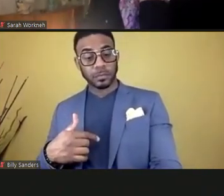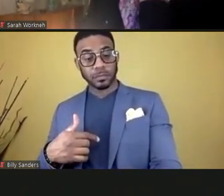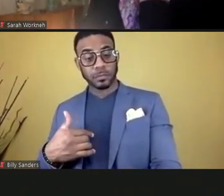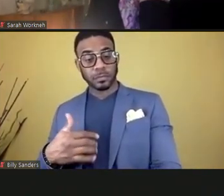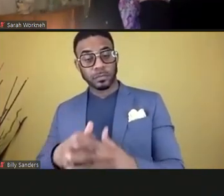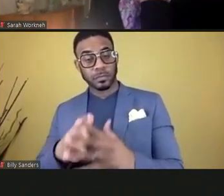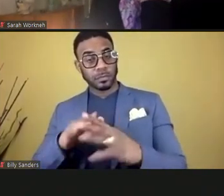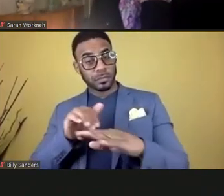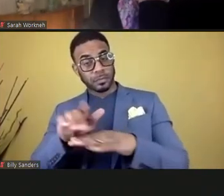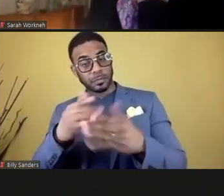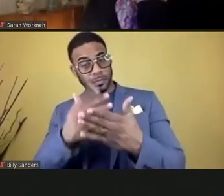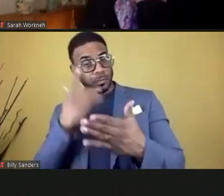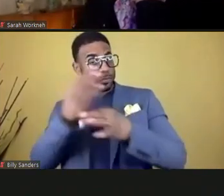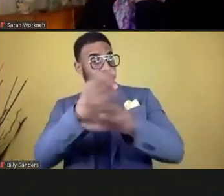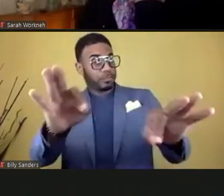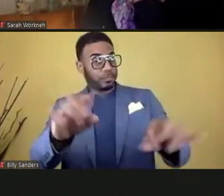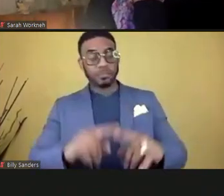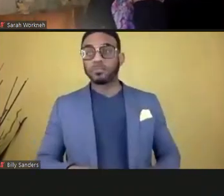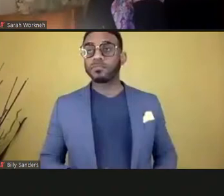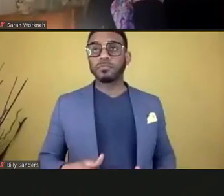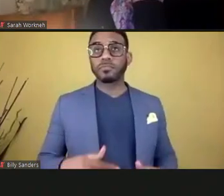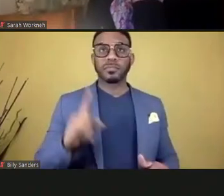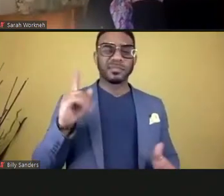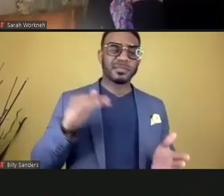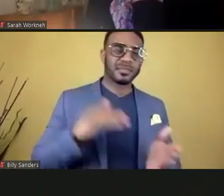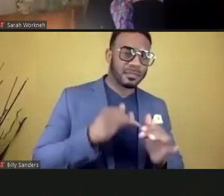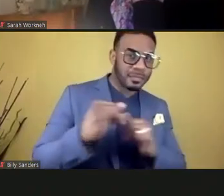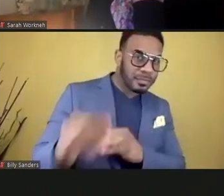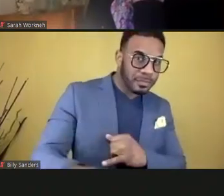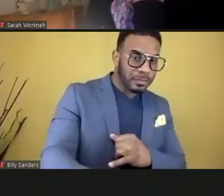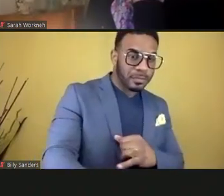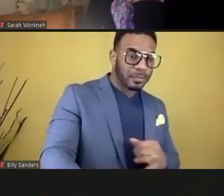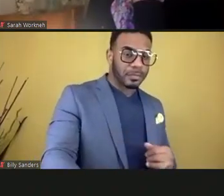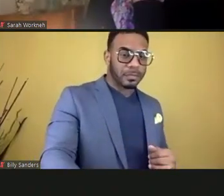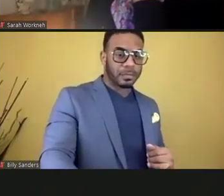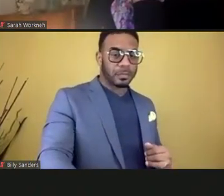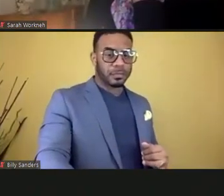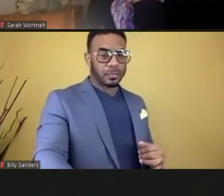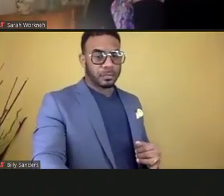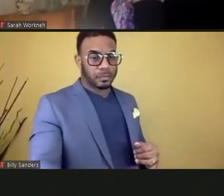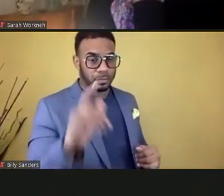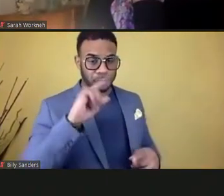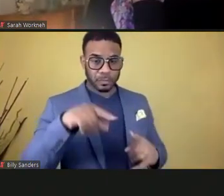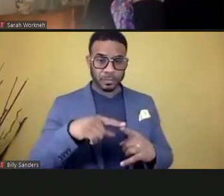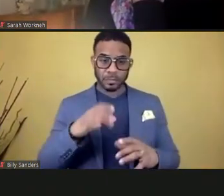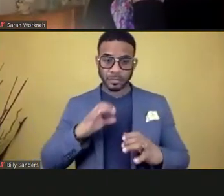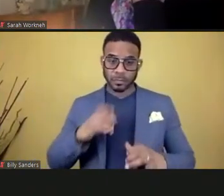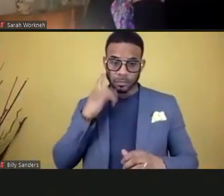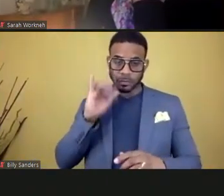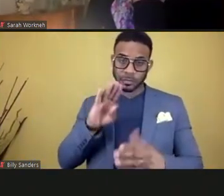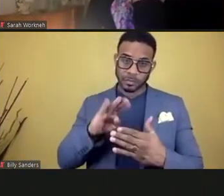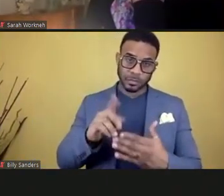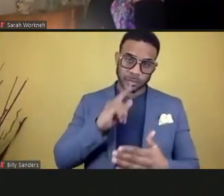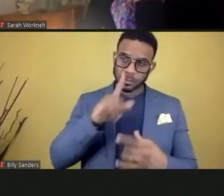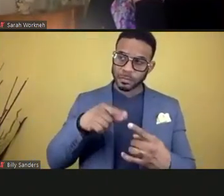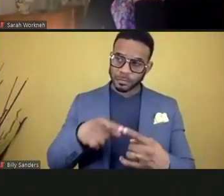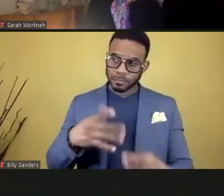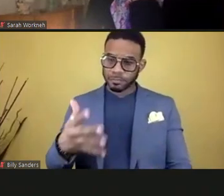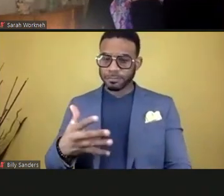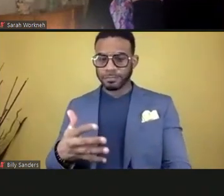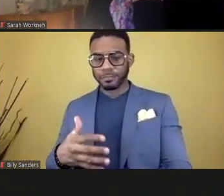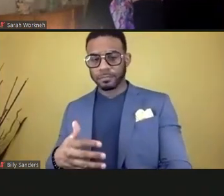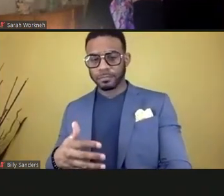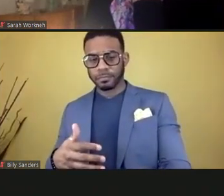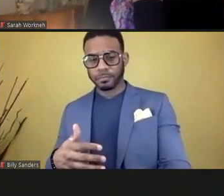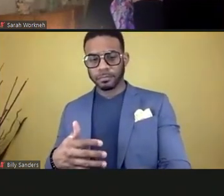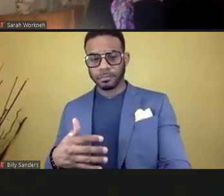and we mail it for free to, you know, 1,000 individuals, because it's not about the consumerism of that object. It's about